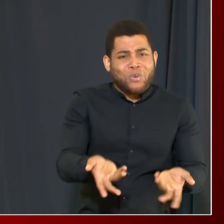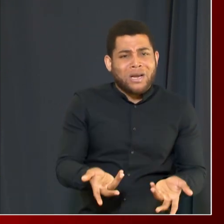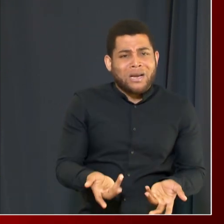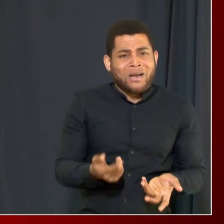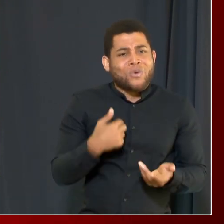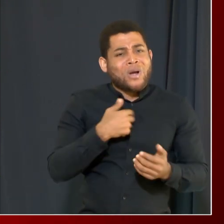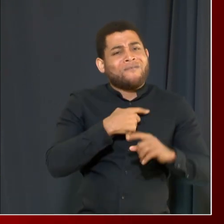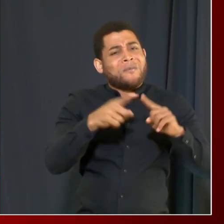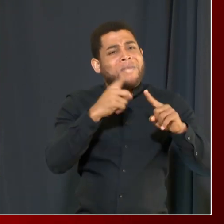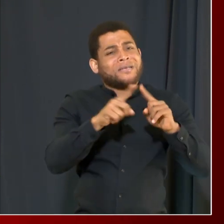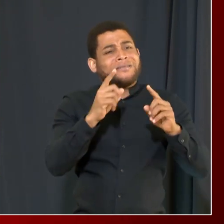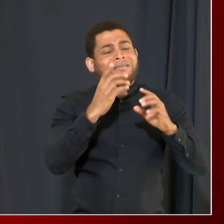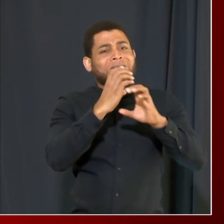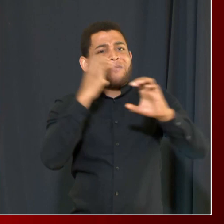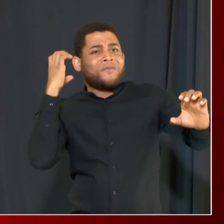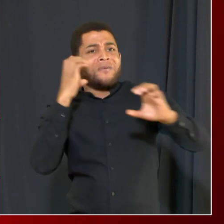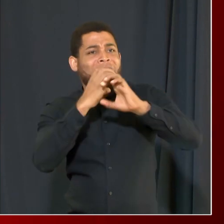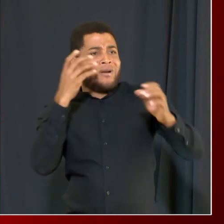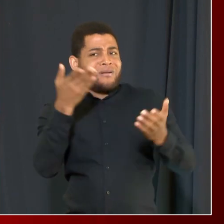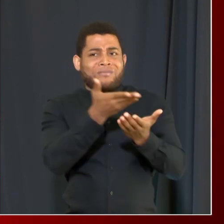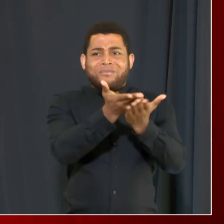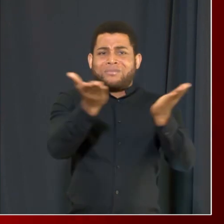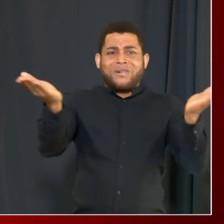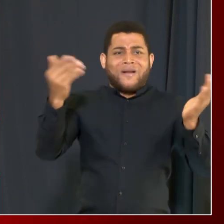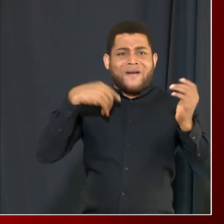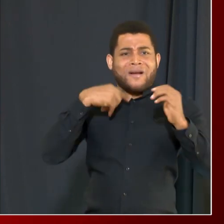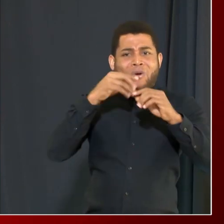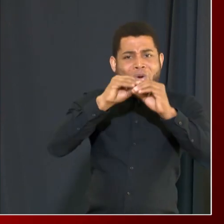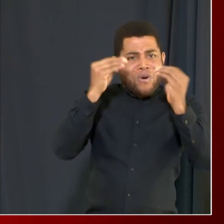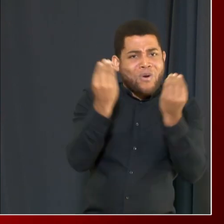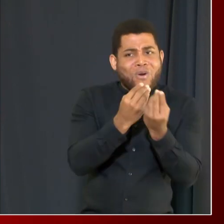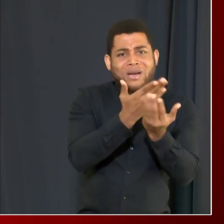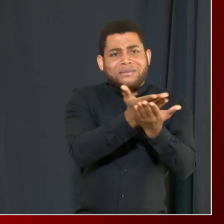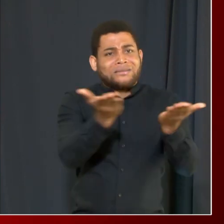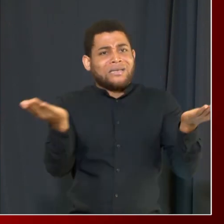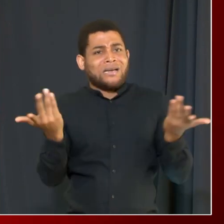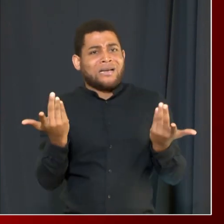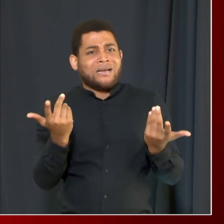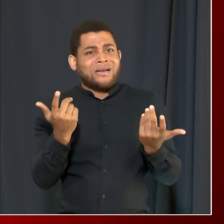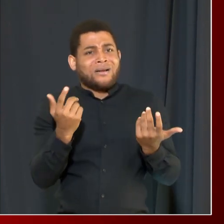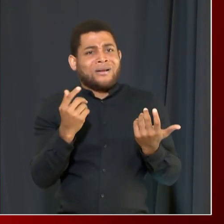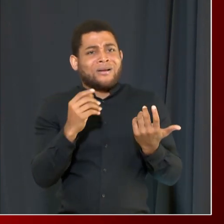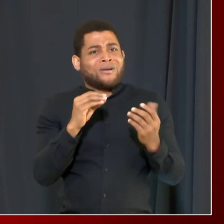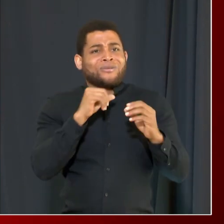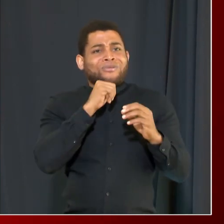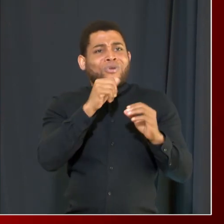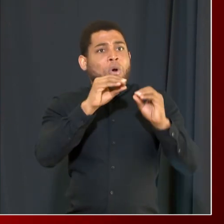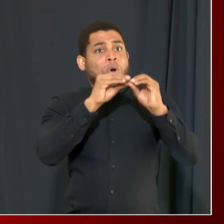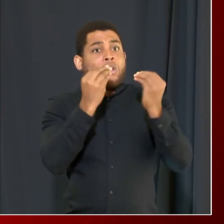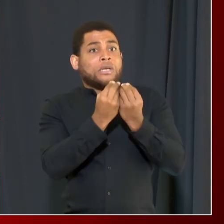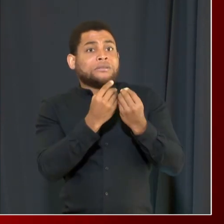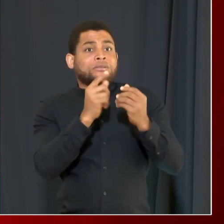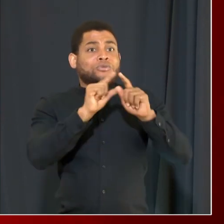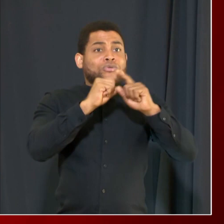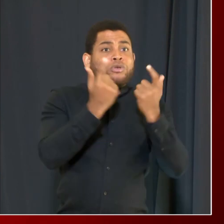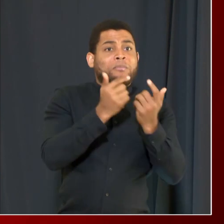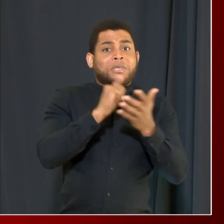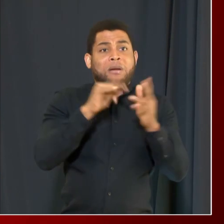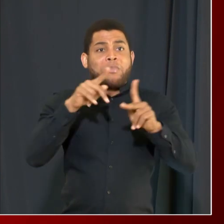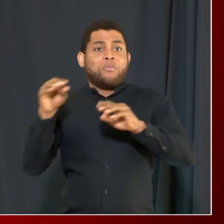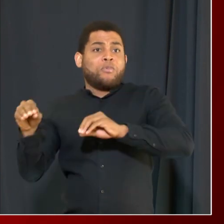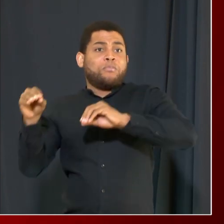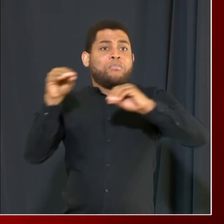organizations that are out there. When I say organizations, that's not an organization. That's a group of people that are moving guns from other parts of the